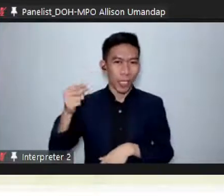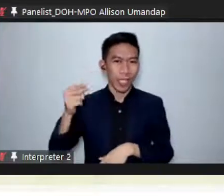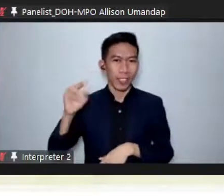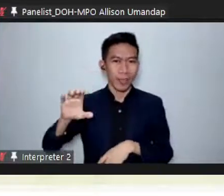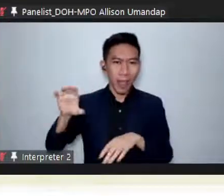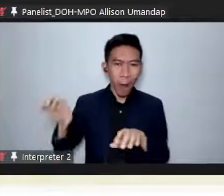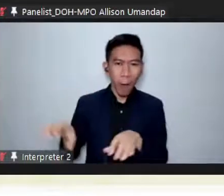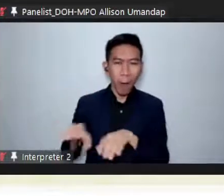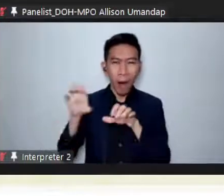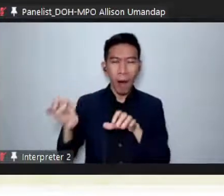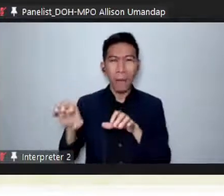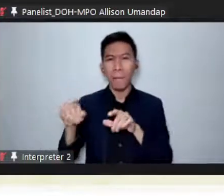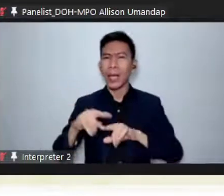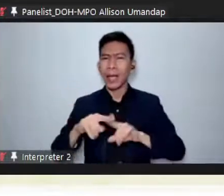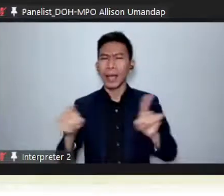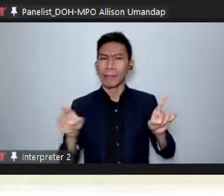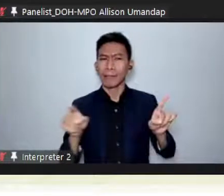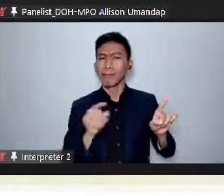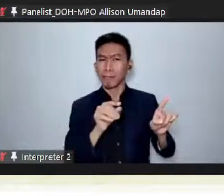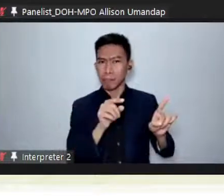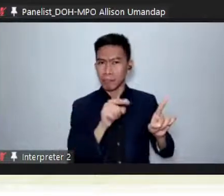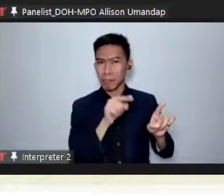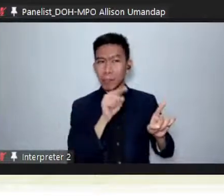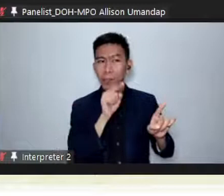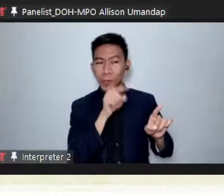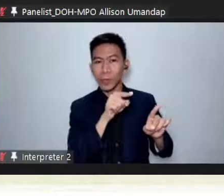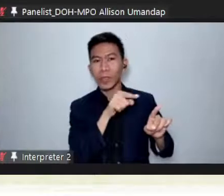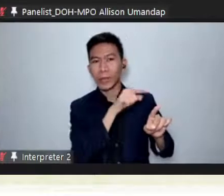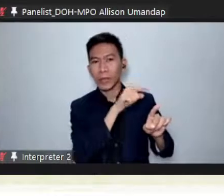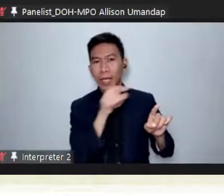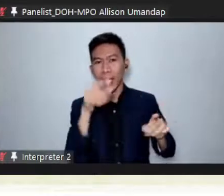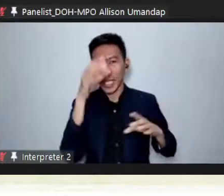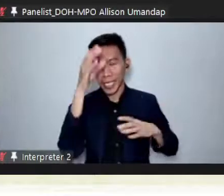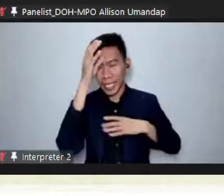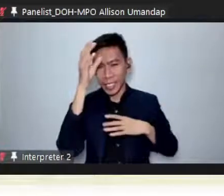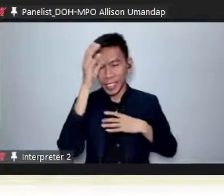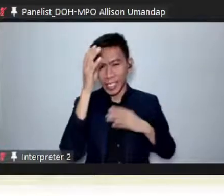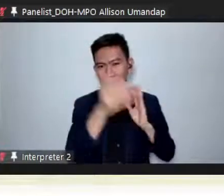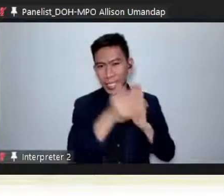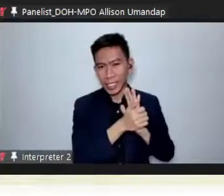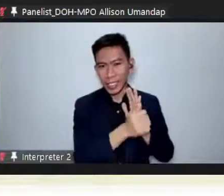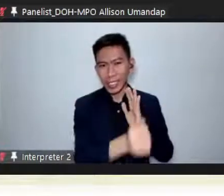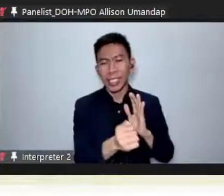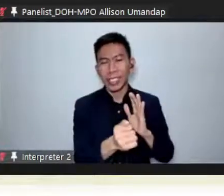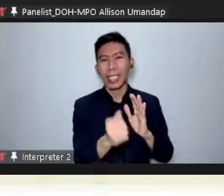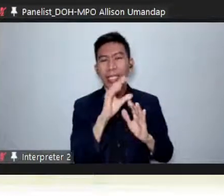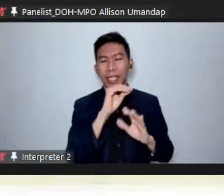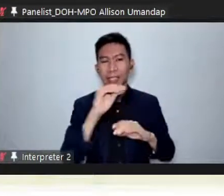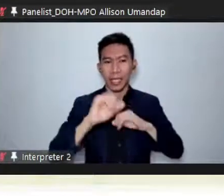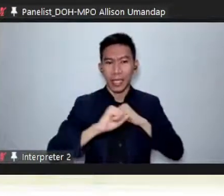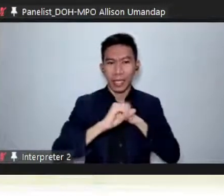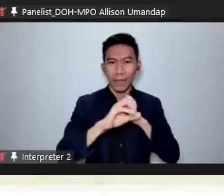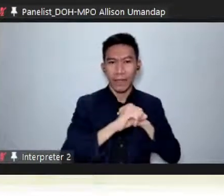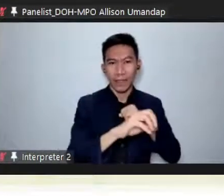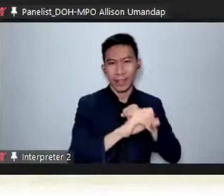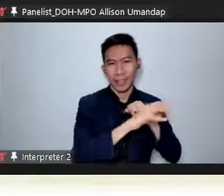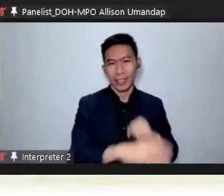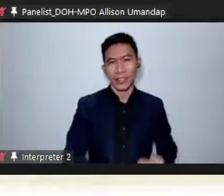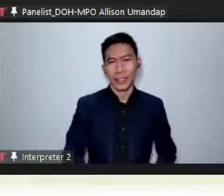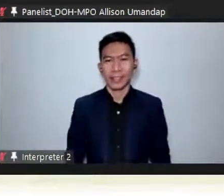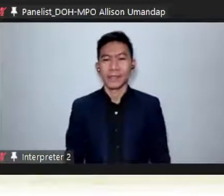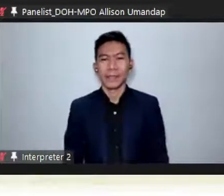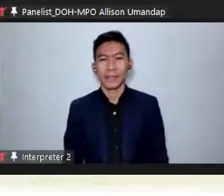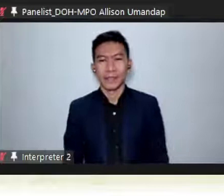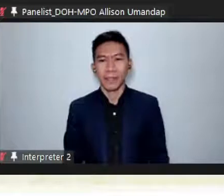largely led by our cancer experts, cum advocates. No? So parang people-led siya